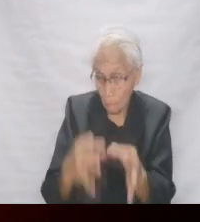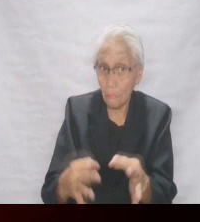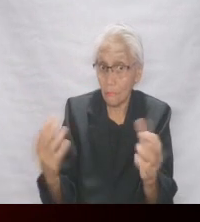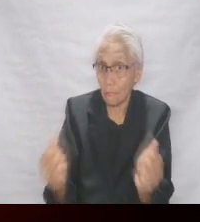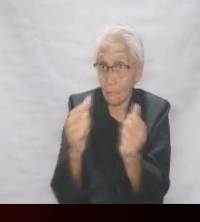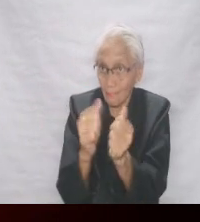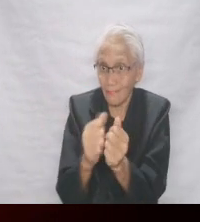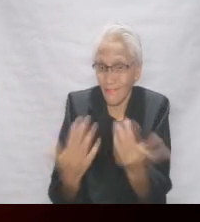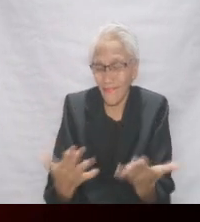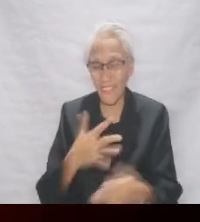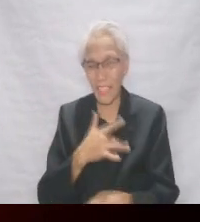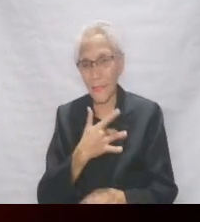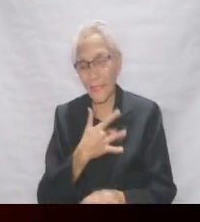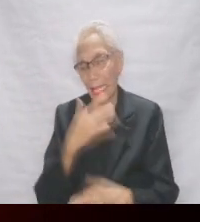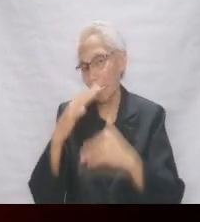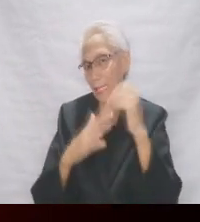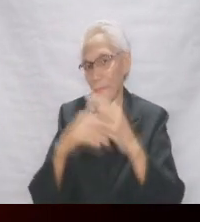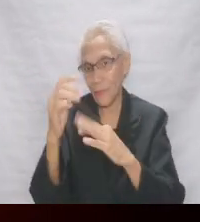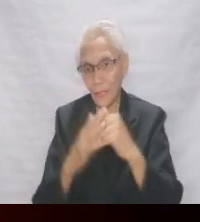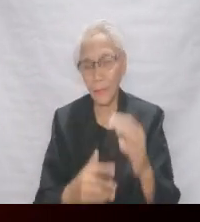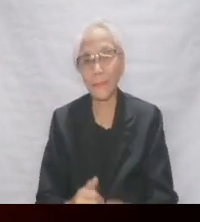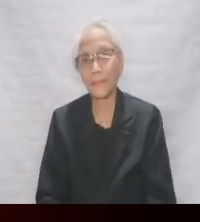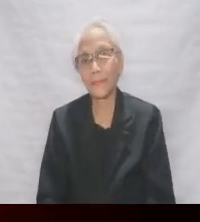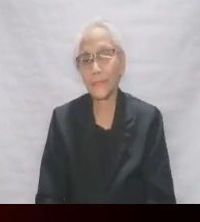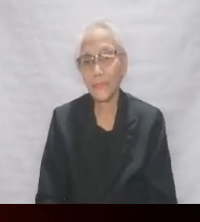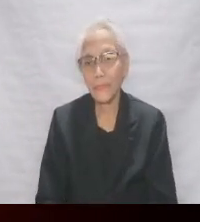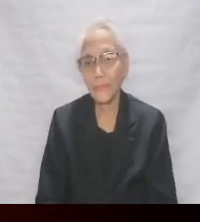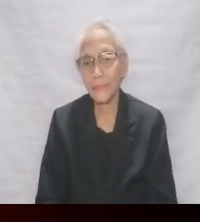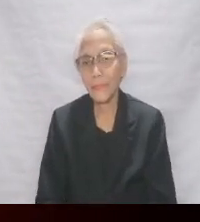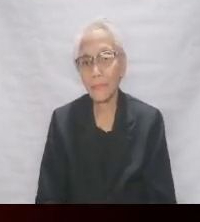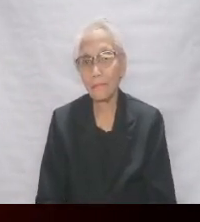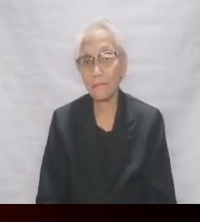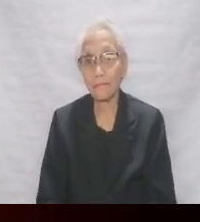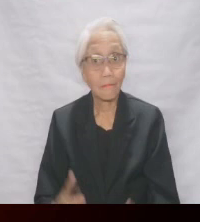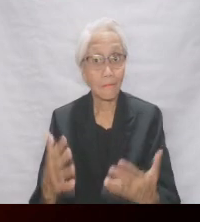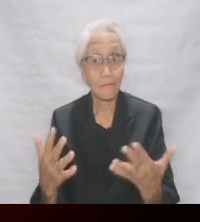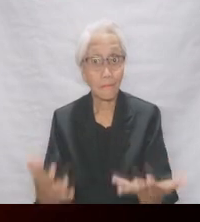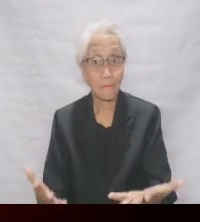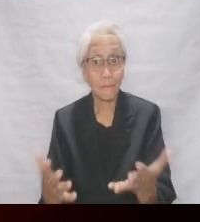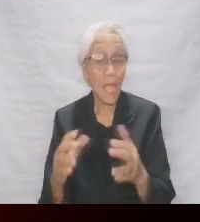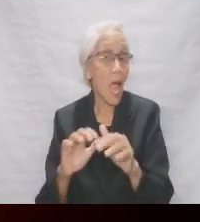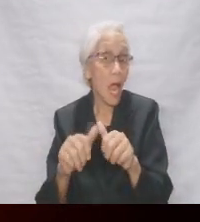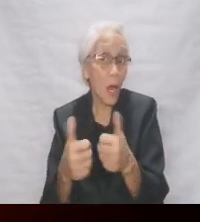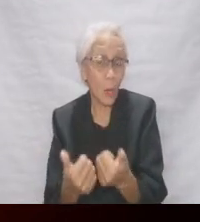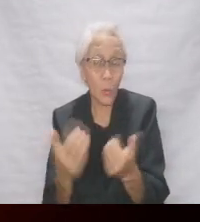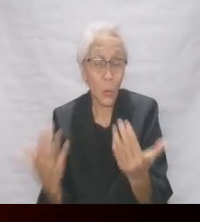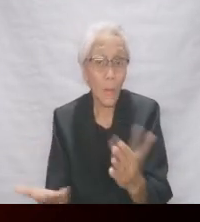excluded. Once I decided to go with it, then I felt much more comfortable.